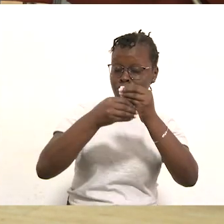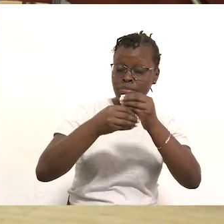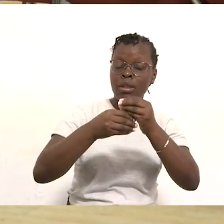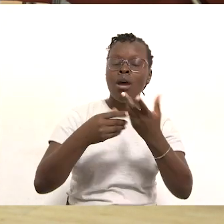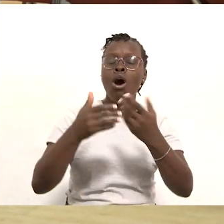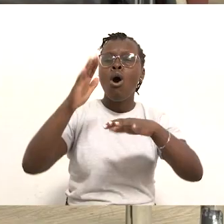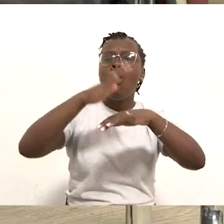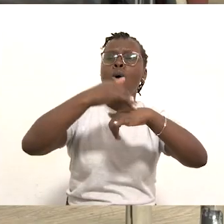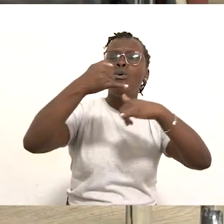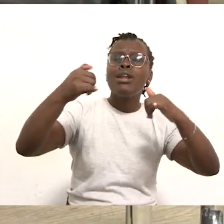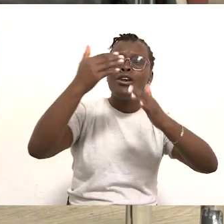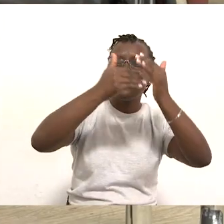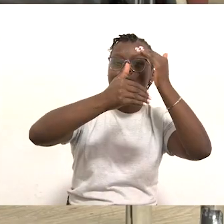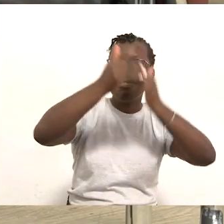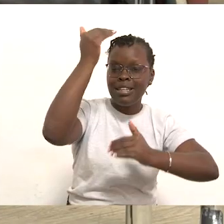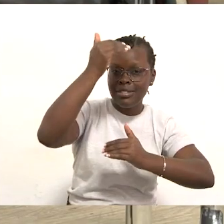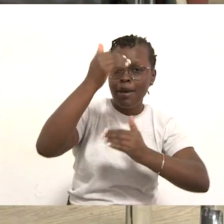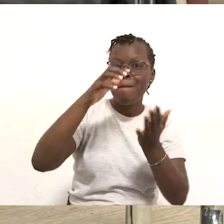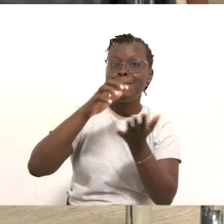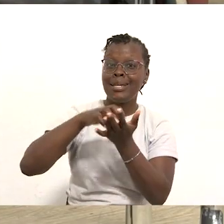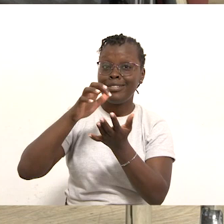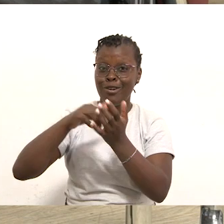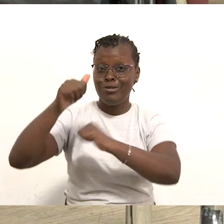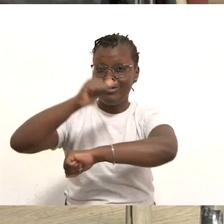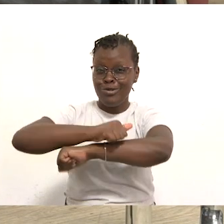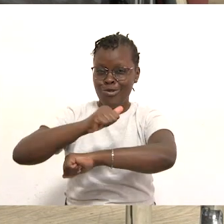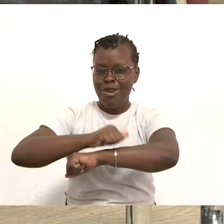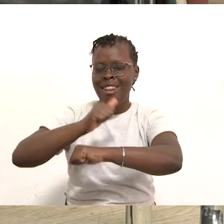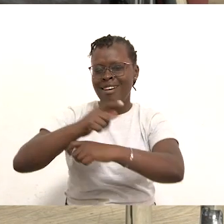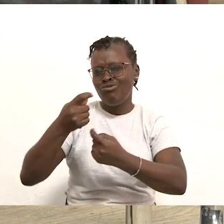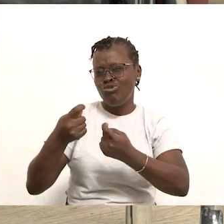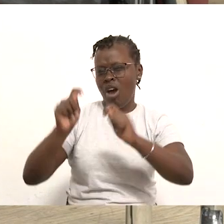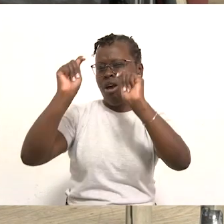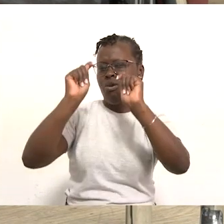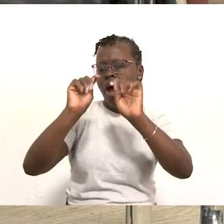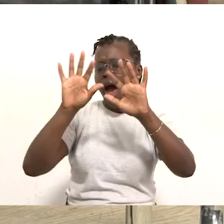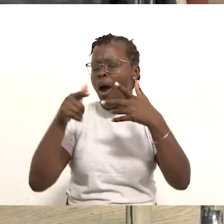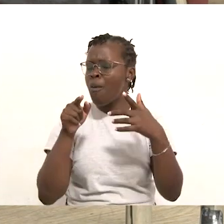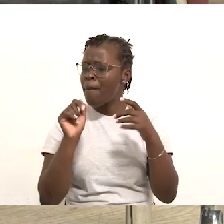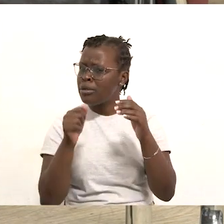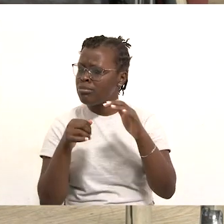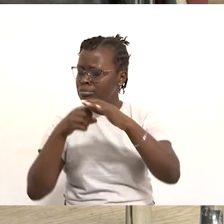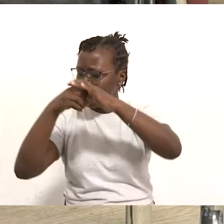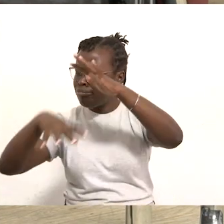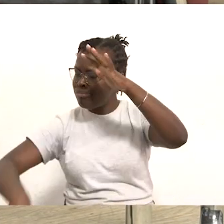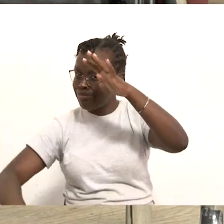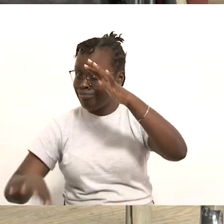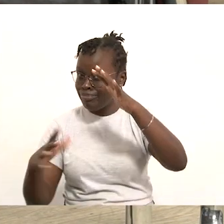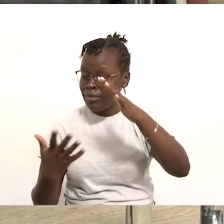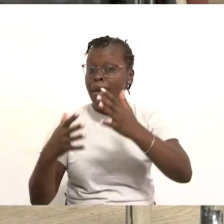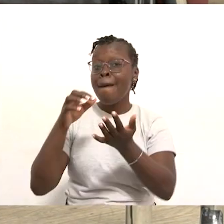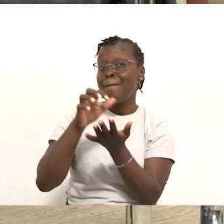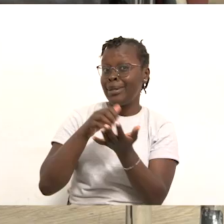university courses. Machakos School did a pilot. We were talking about how that can be trickled down. Machakos School